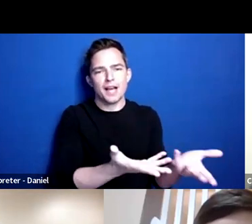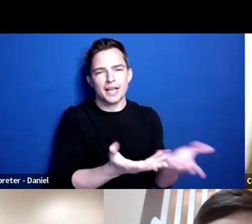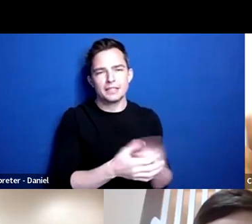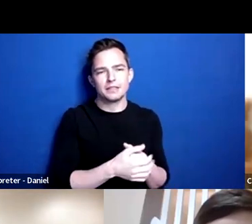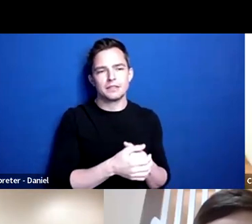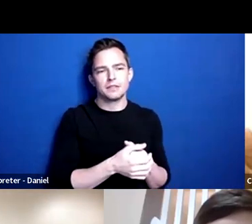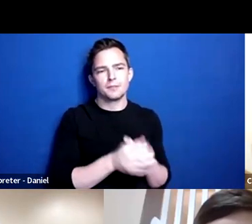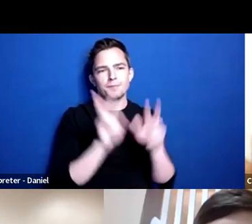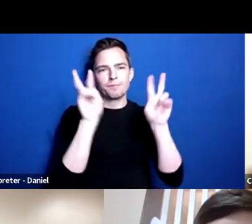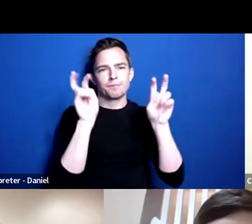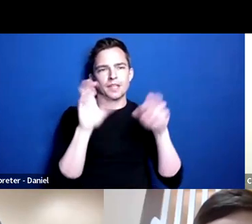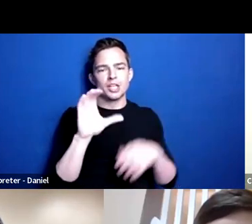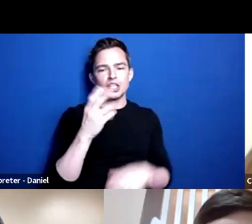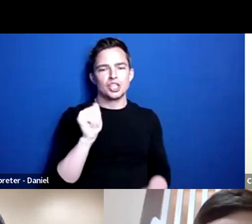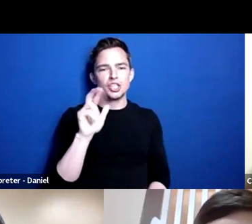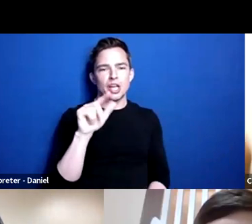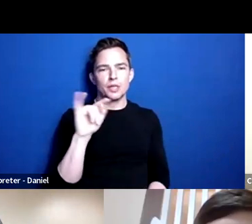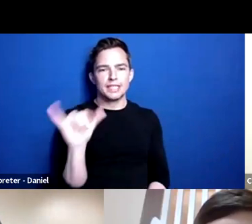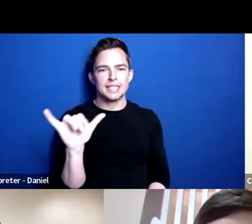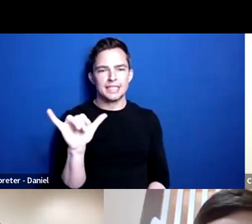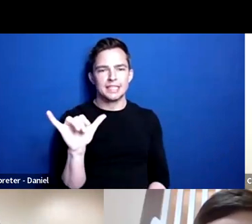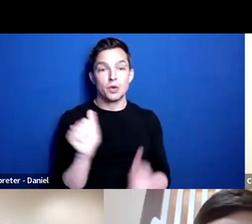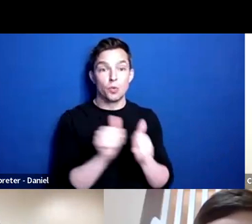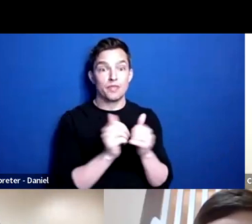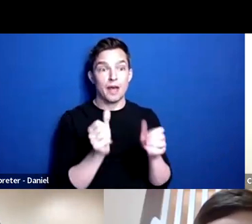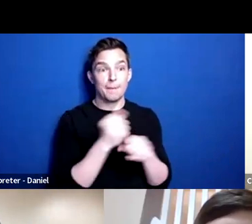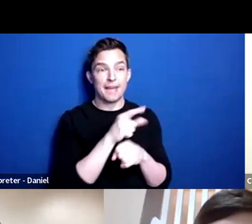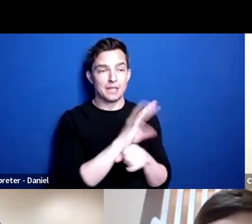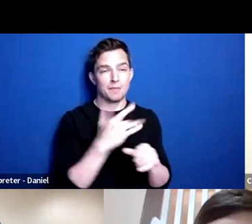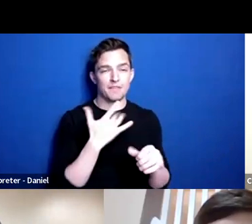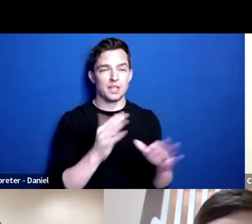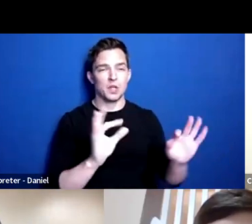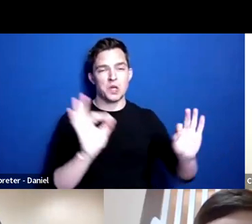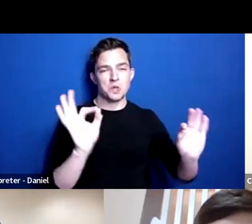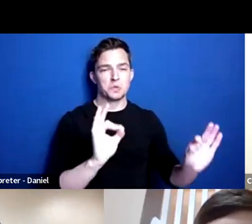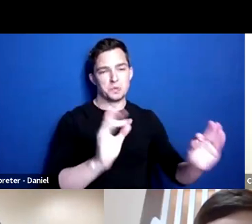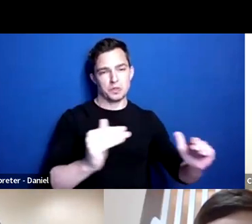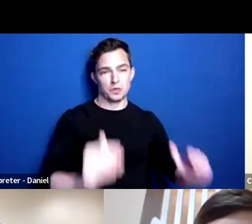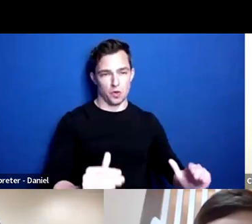quote unquote charity without making the person feel low.